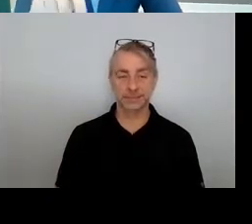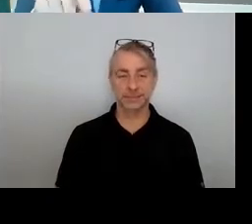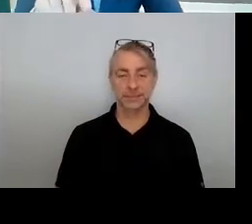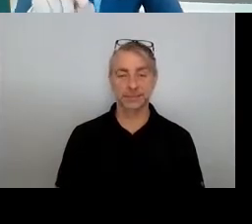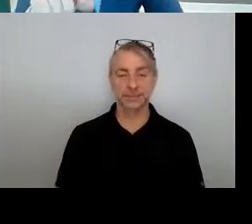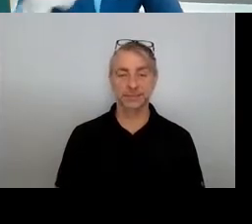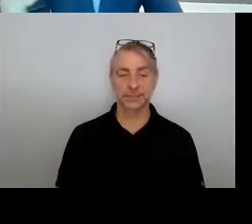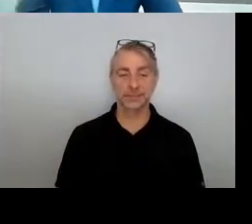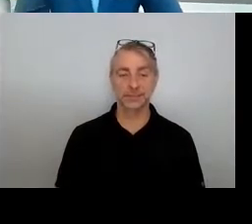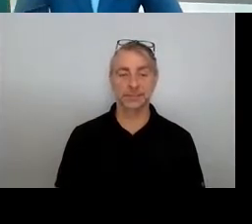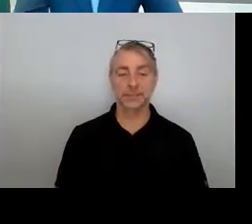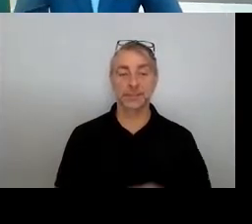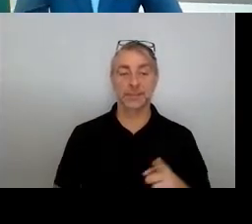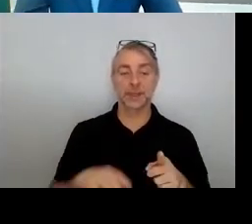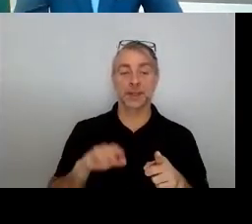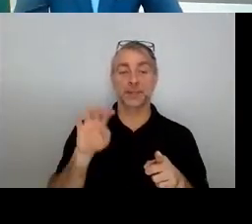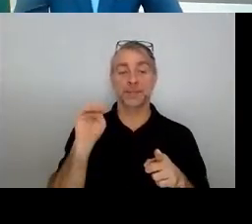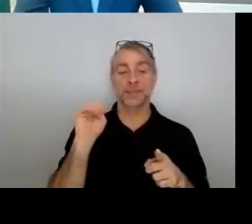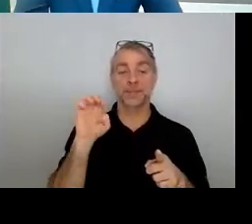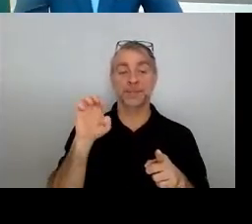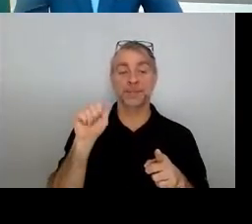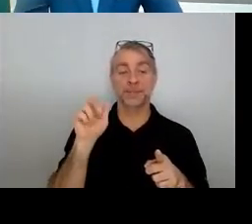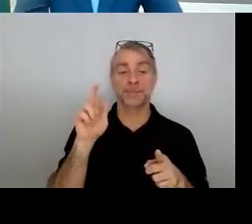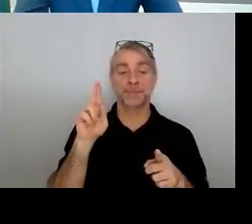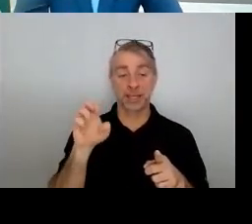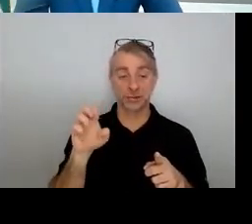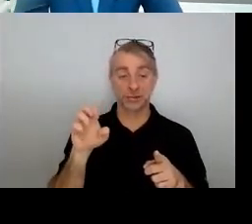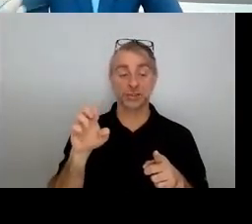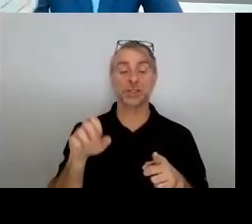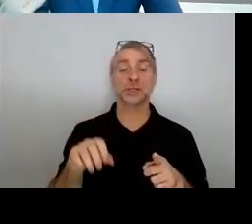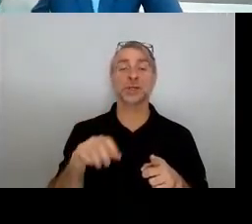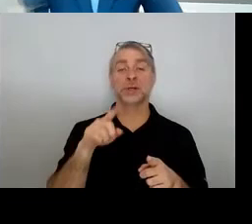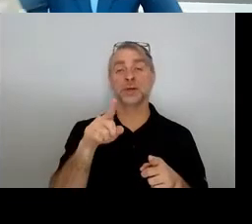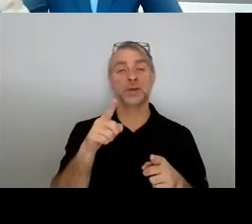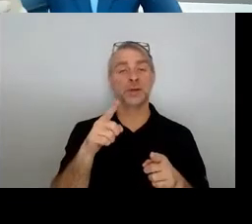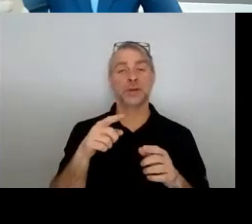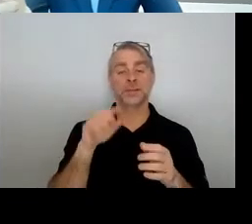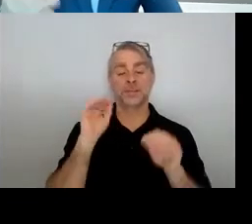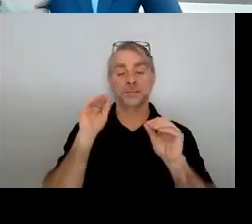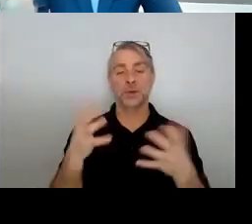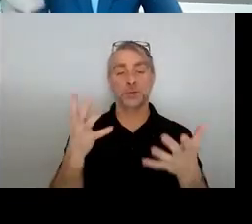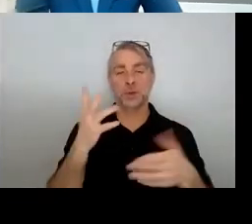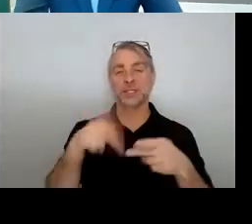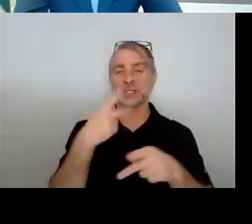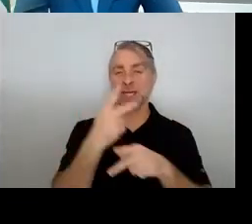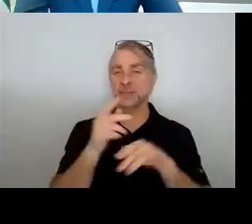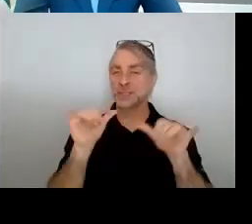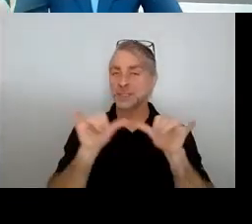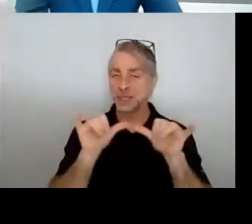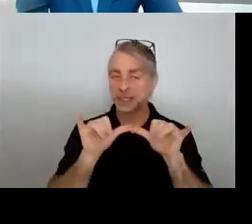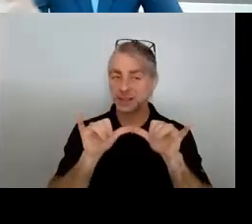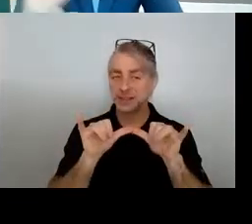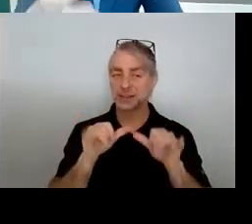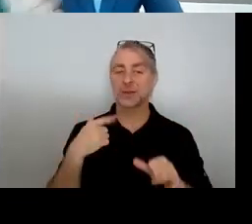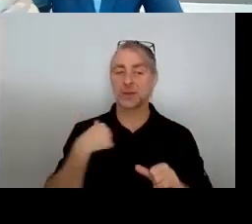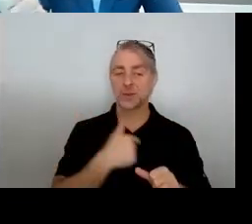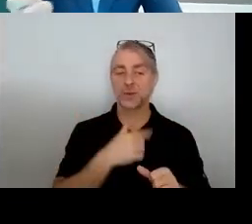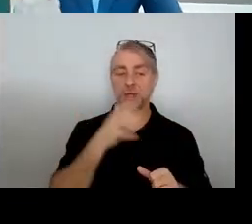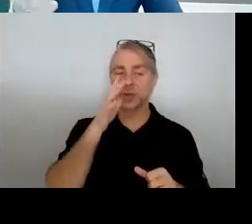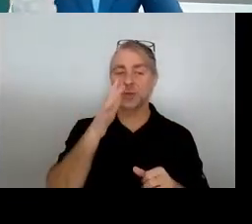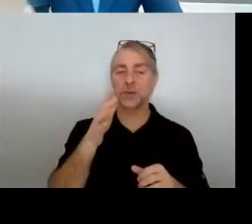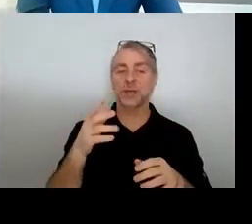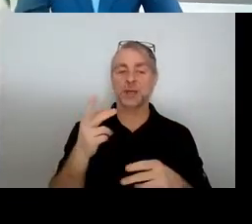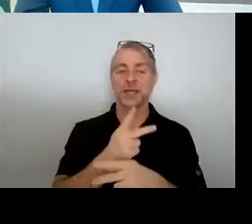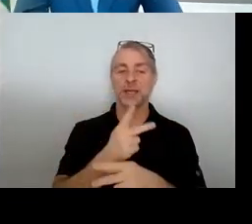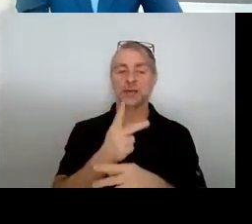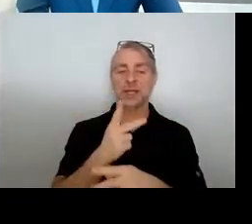it says measure, you're saying what type of effect size do you want to calculate? In this case, we're going to calculate the standardized mean difference, and you represent